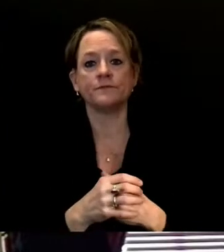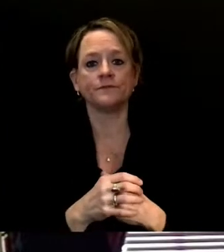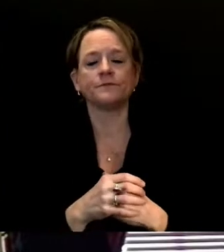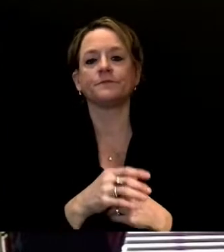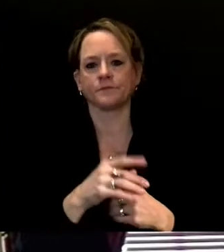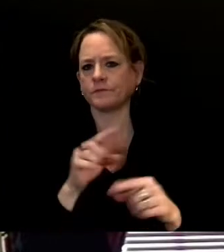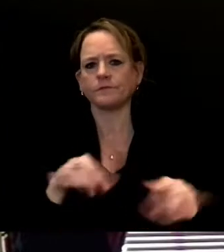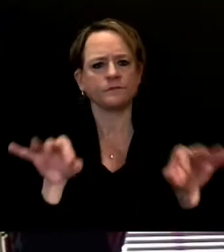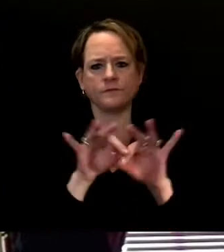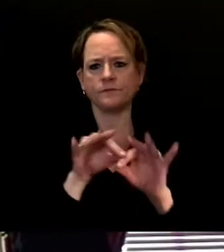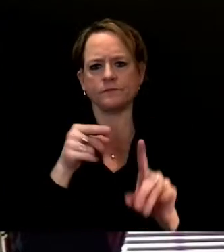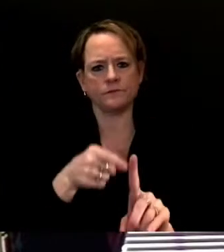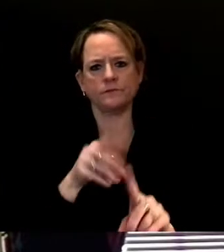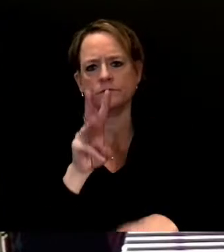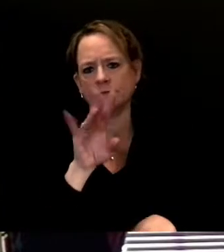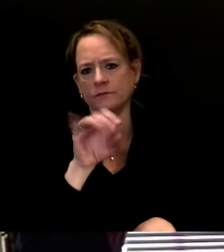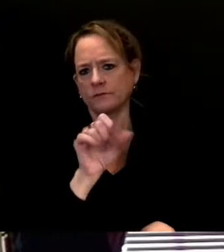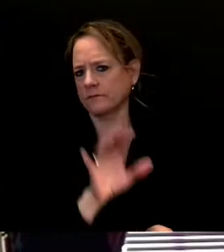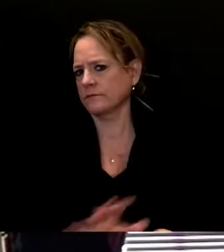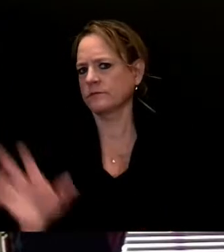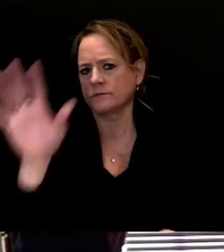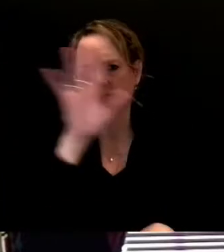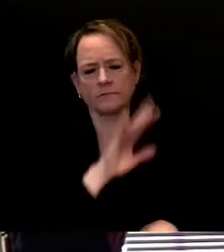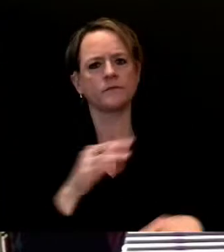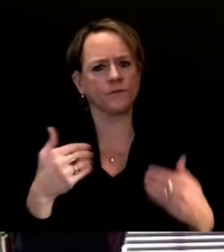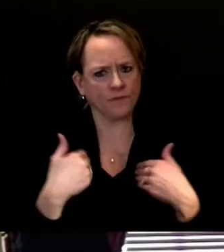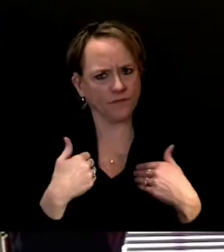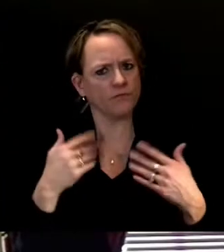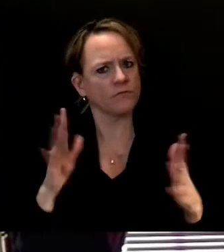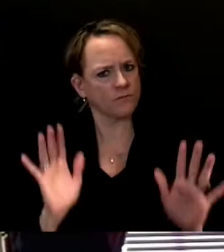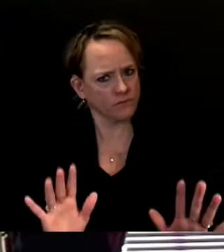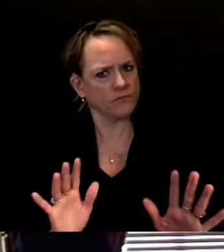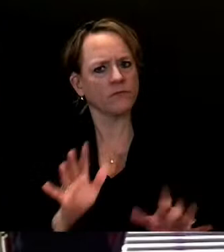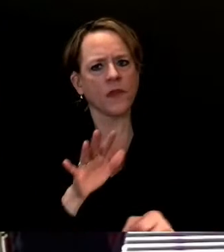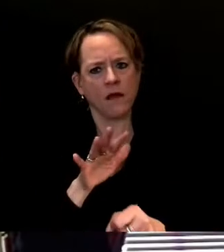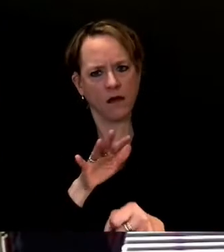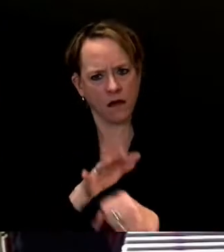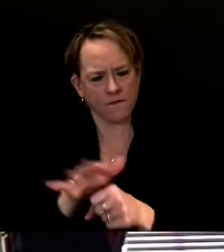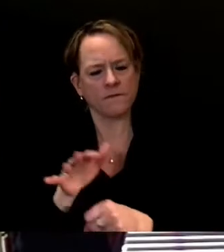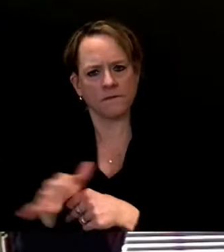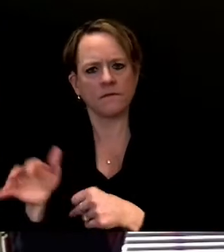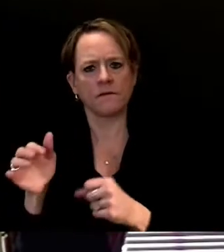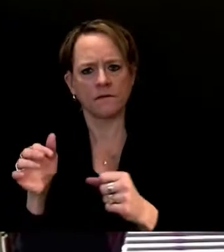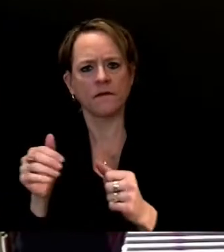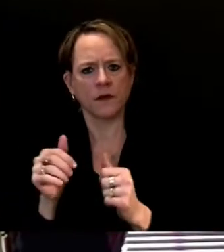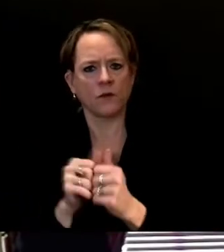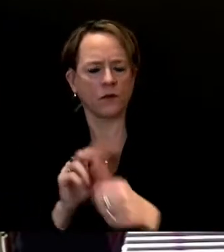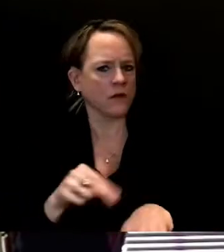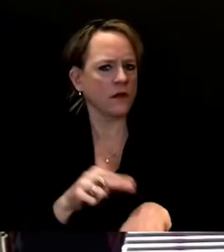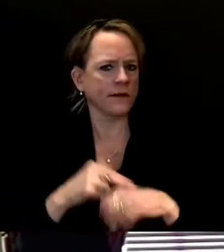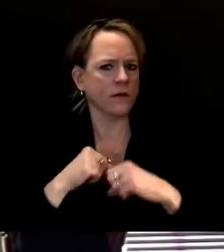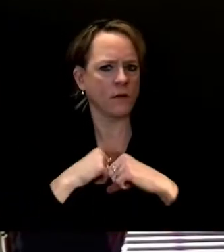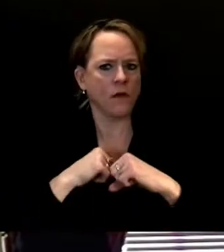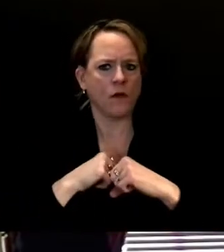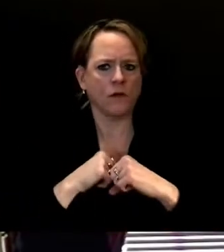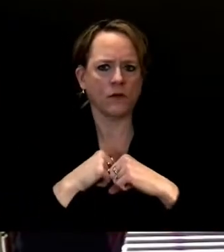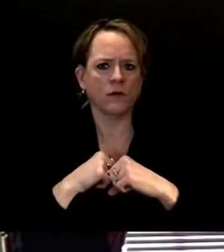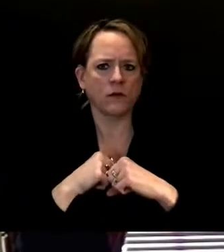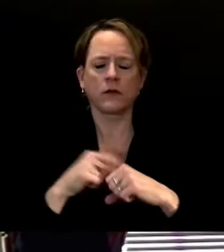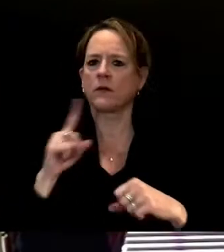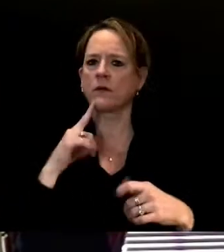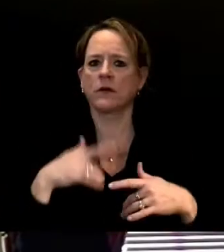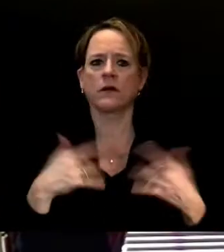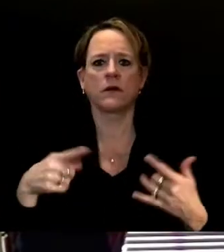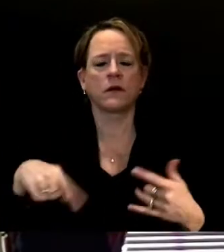time. So we're very pleased that we have the volunteers from the Guard to make that happen, but the exact numbers and